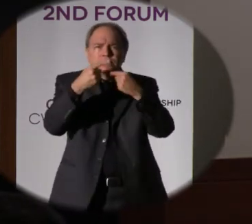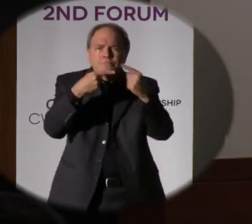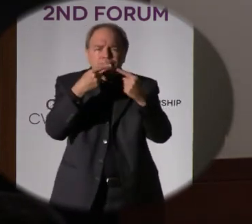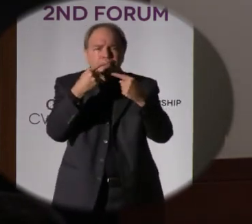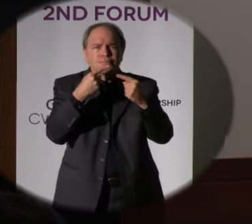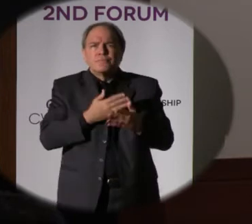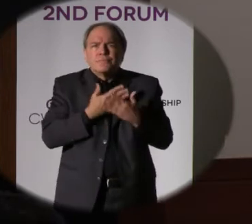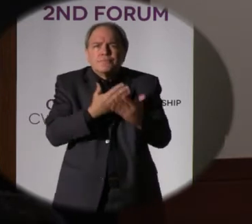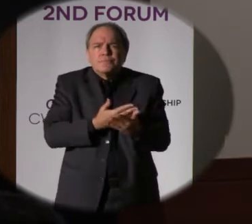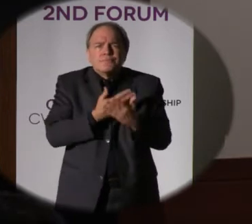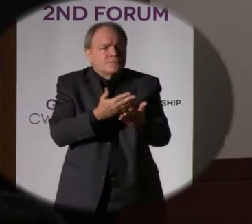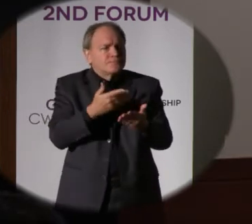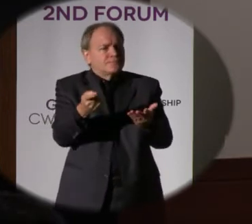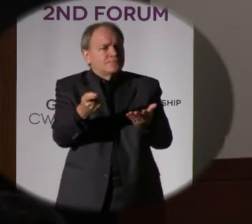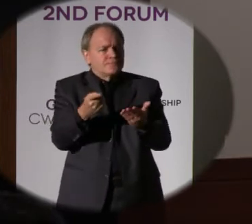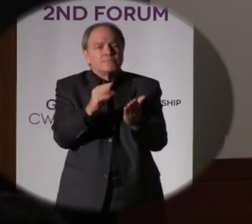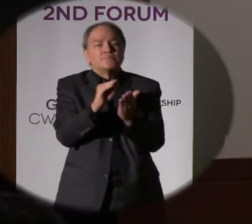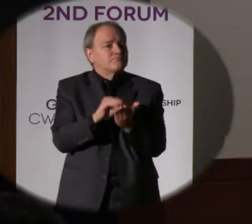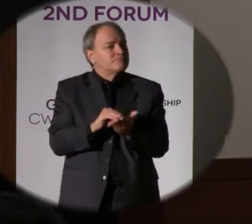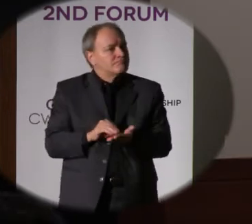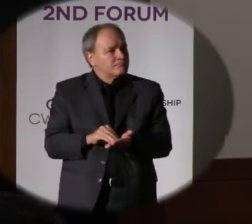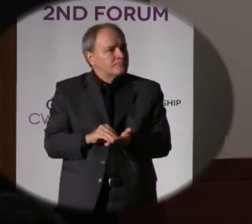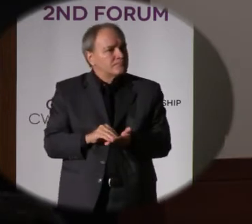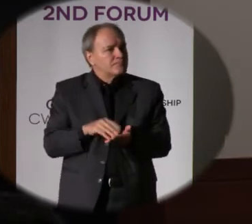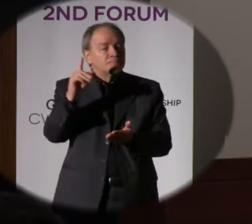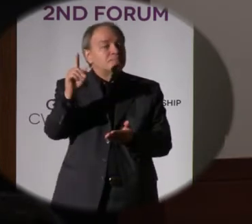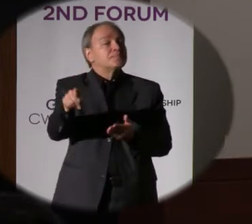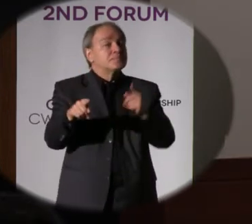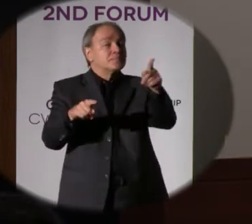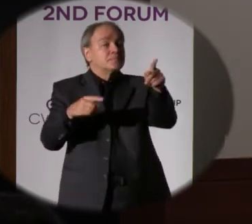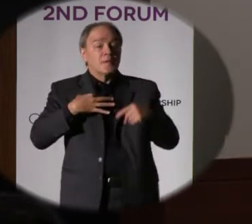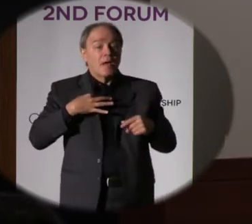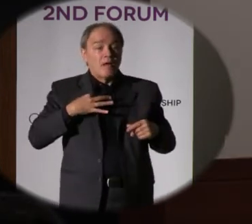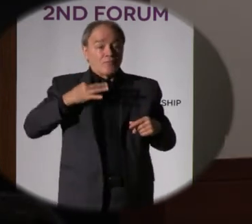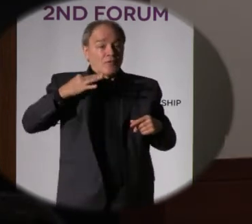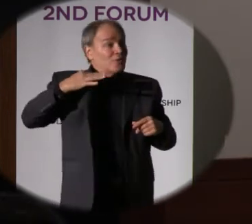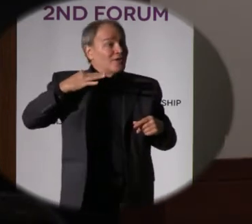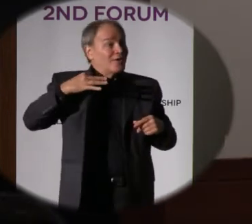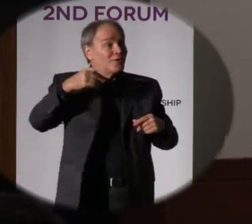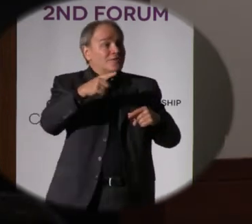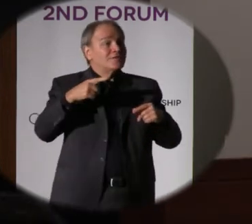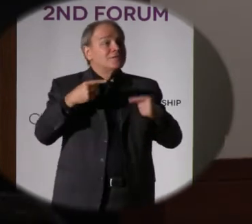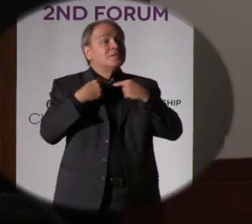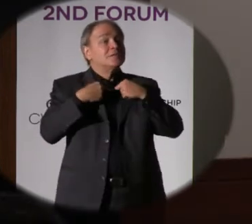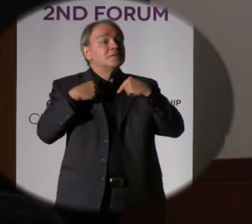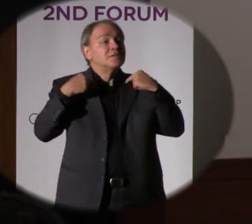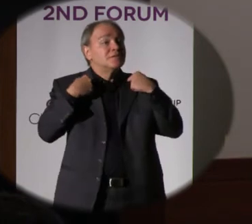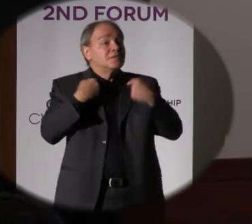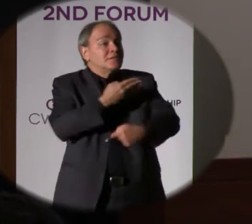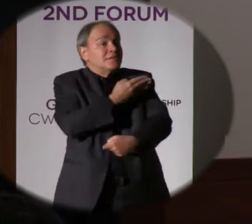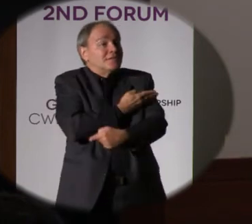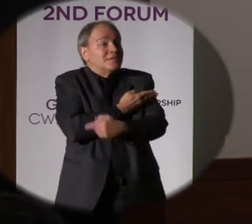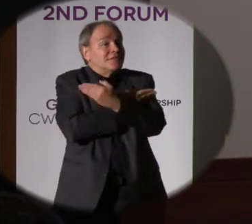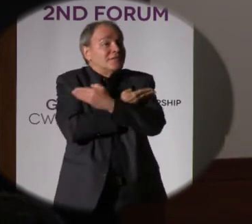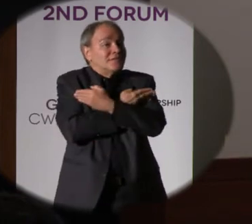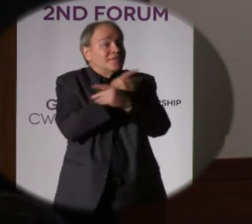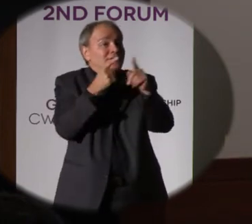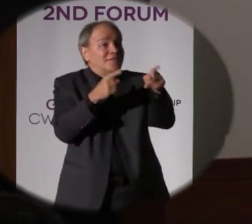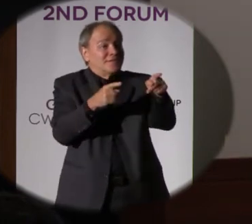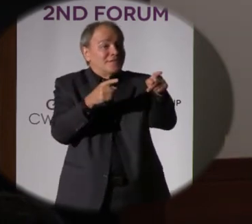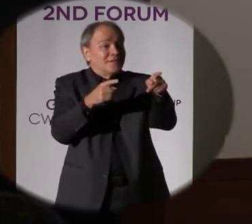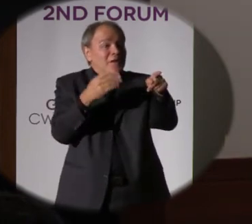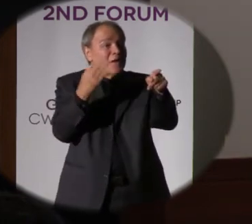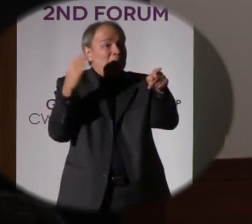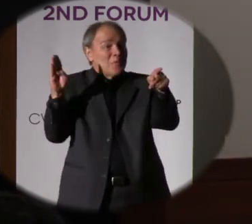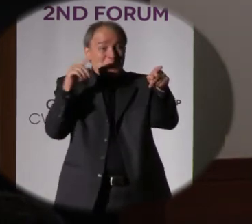have volunteers in the blue T-shirts who will come around and collect them. And we will